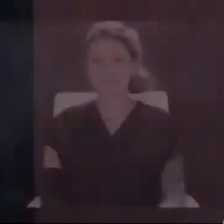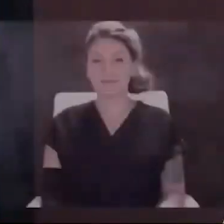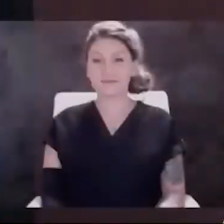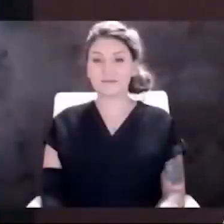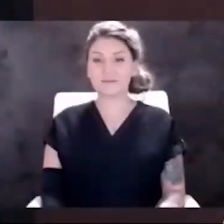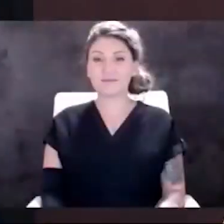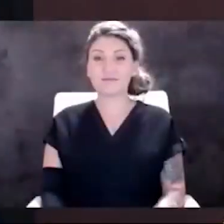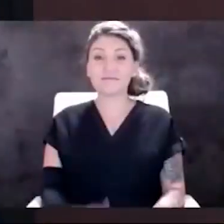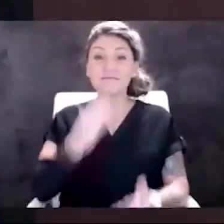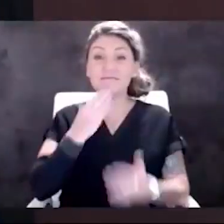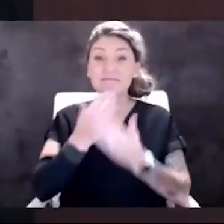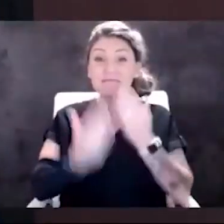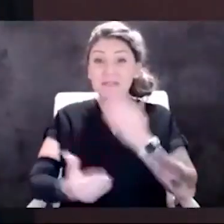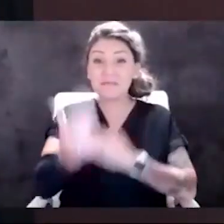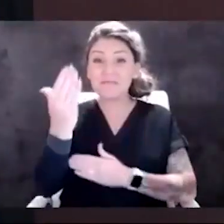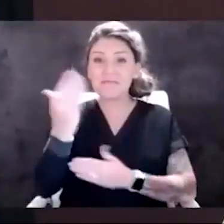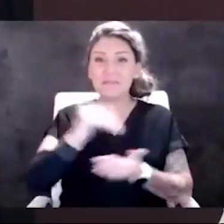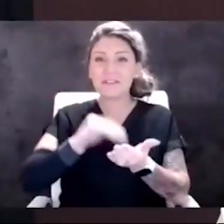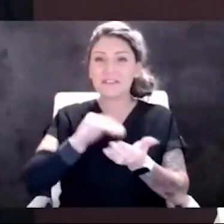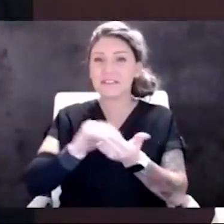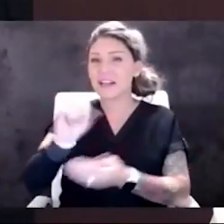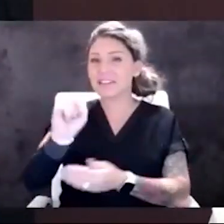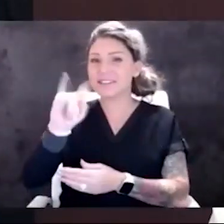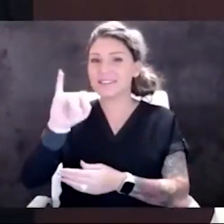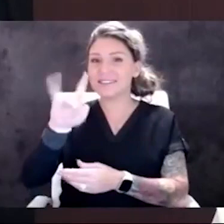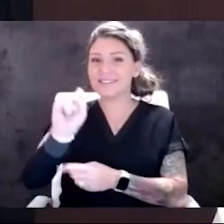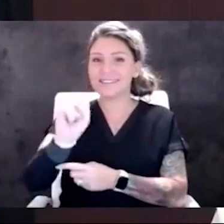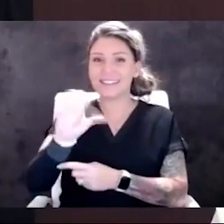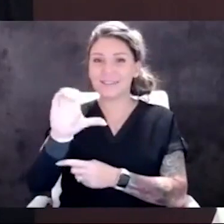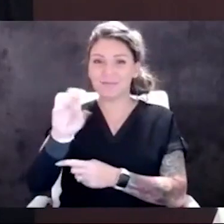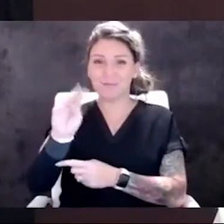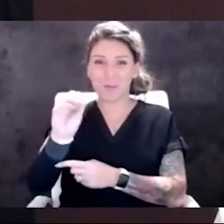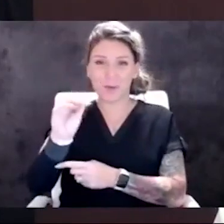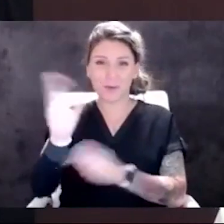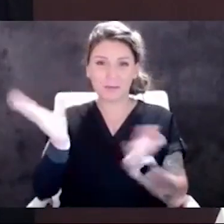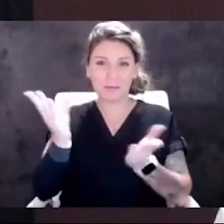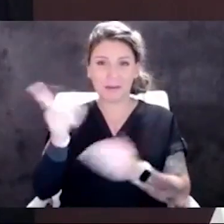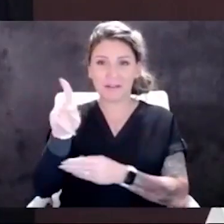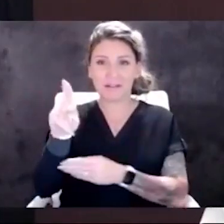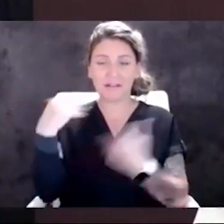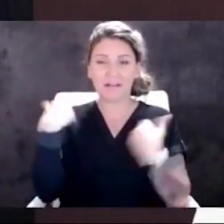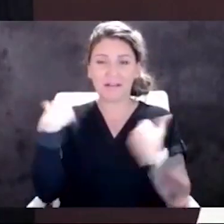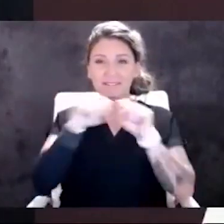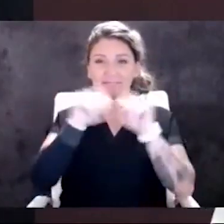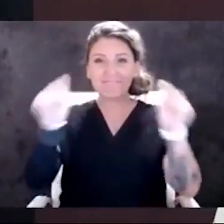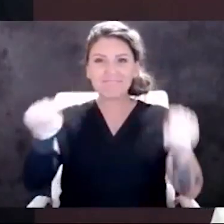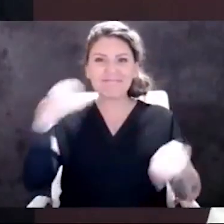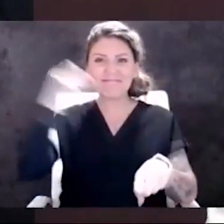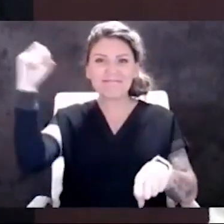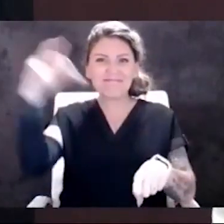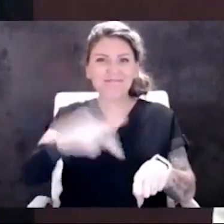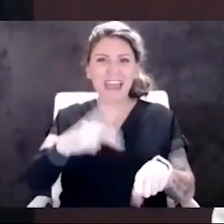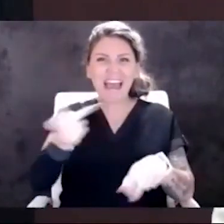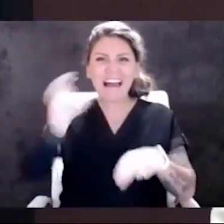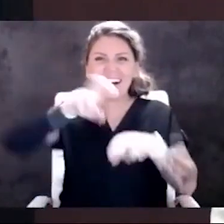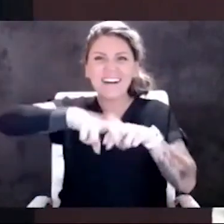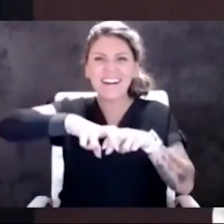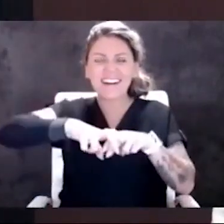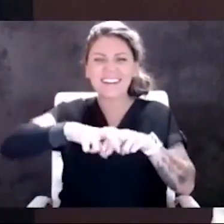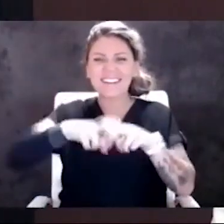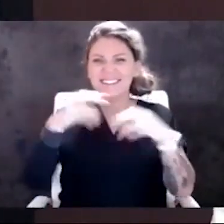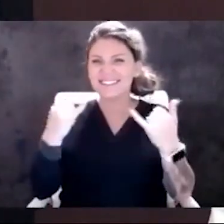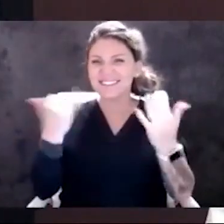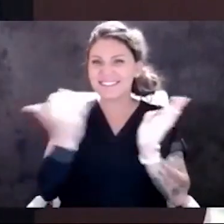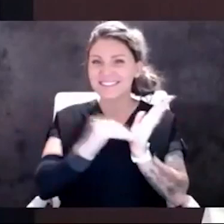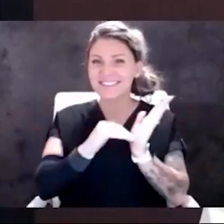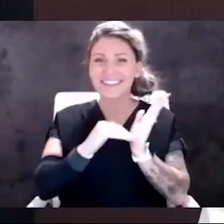Good morning. This is Dr. Stephen W. Stites, Chief Medical Officer here at the University of Kansas Health System, back in the saddle again, right here,